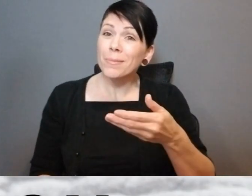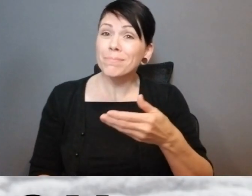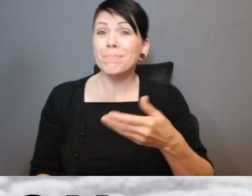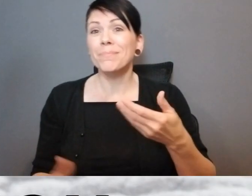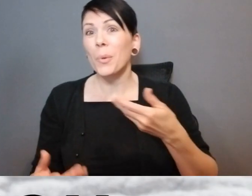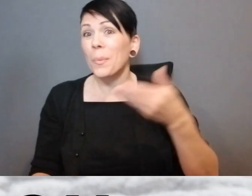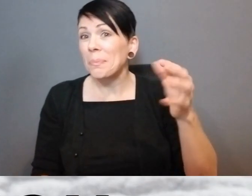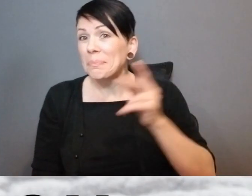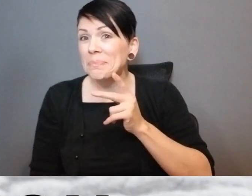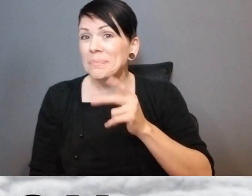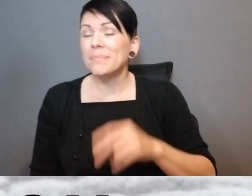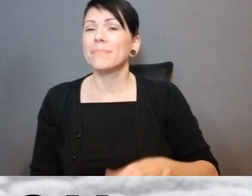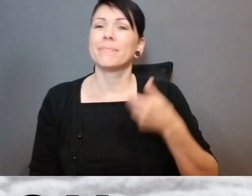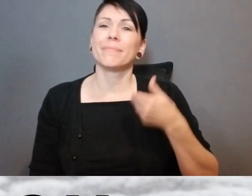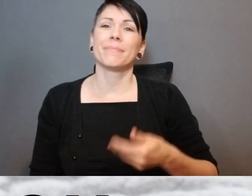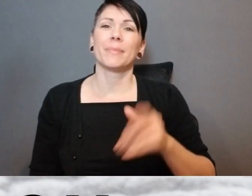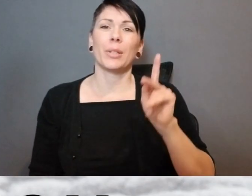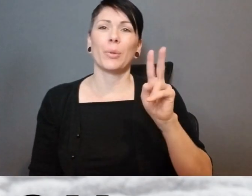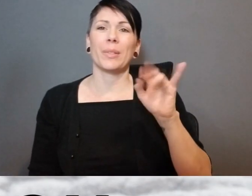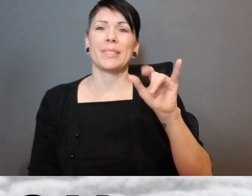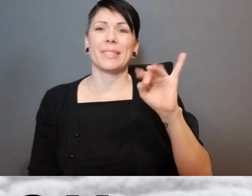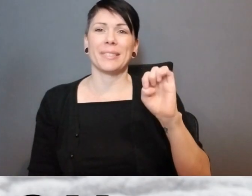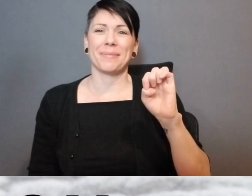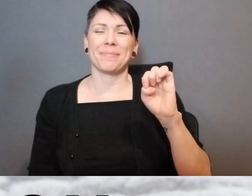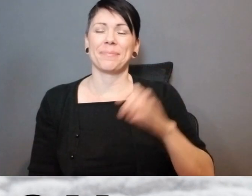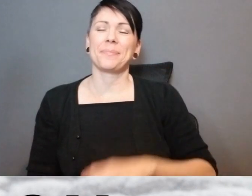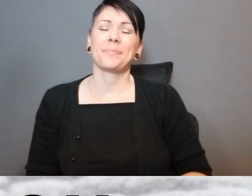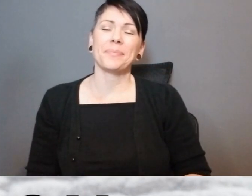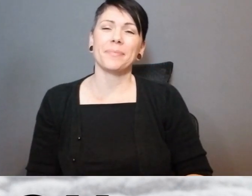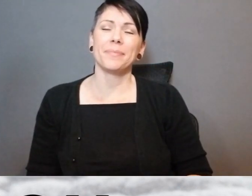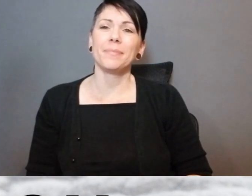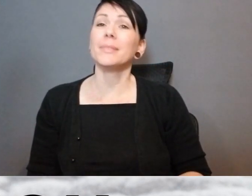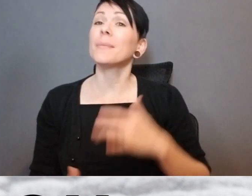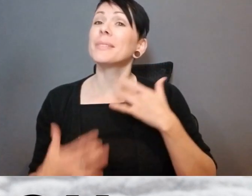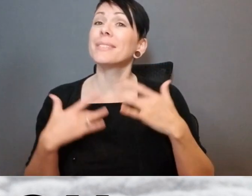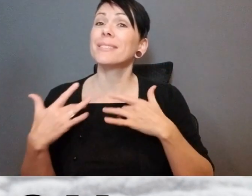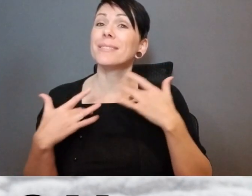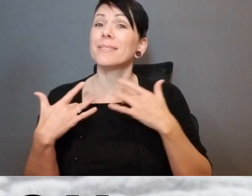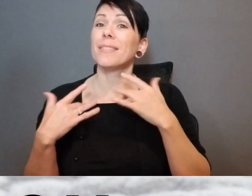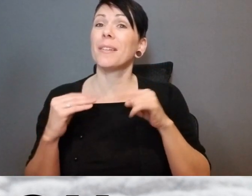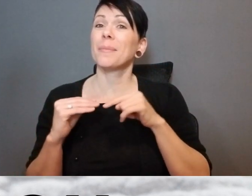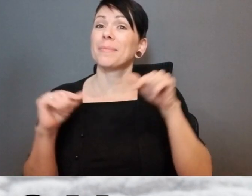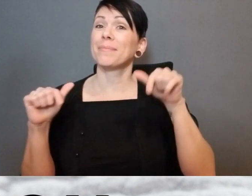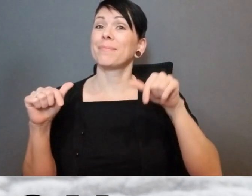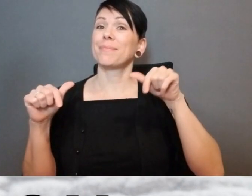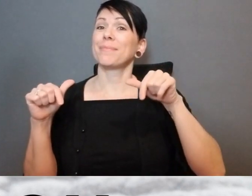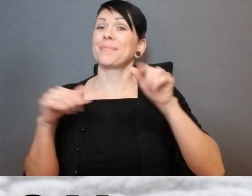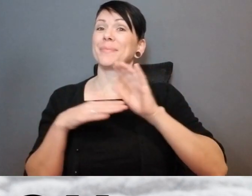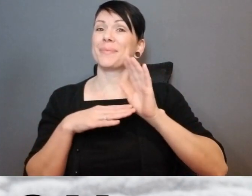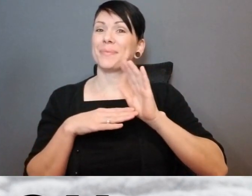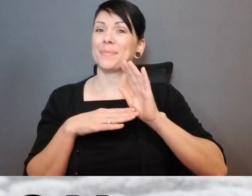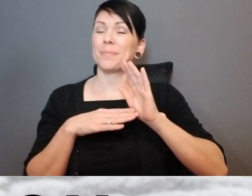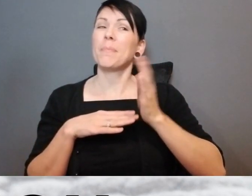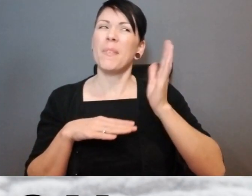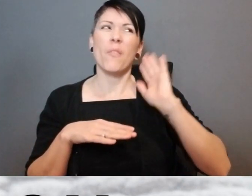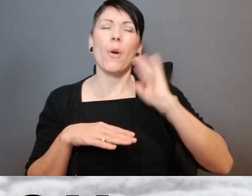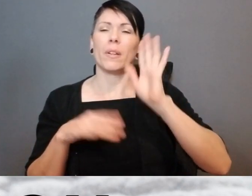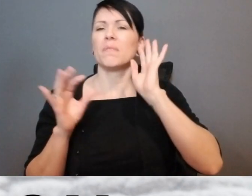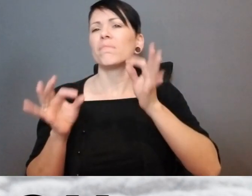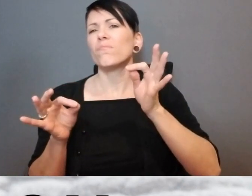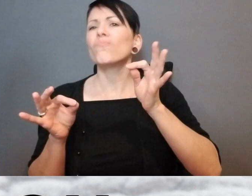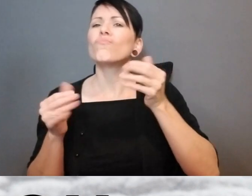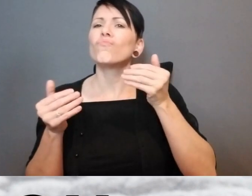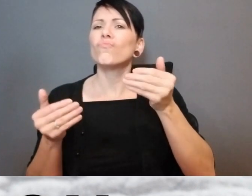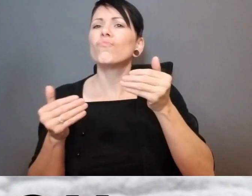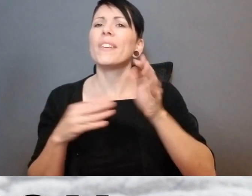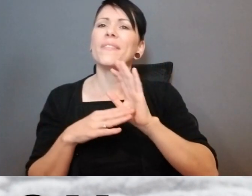Hi everyone, welcome back to my channel. This is Kristie with AG Takes Over, and I'm excited to bring this video to you today. When